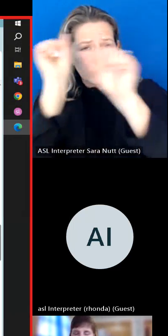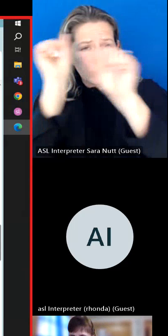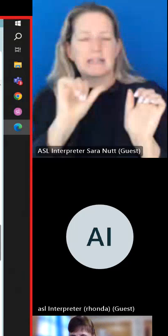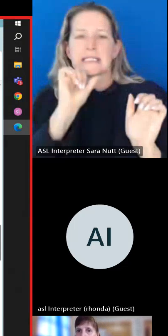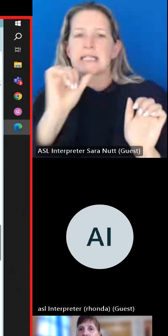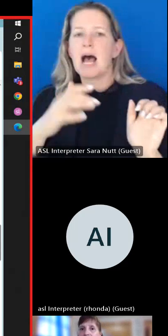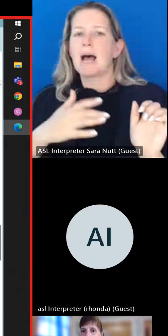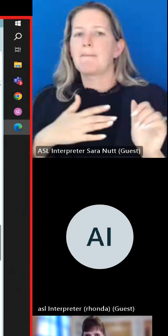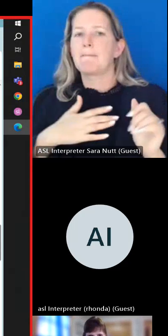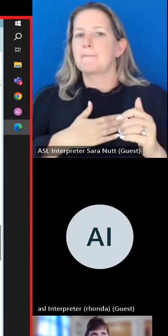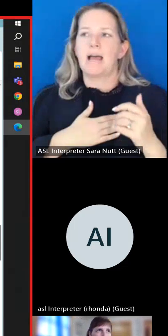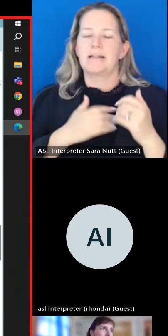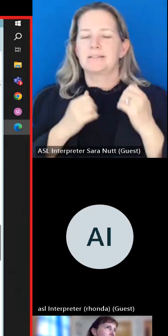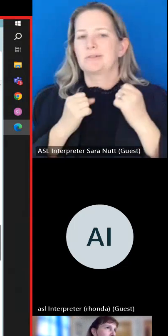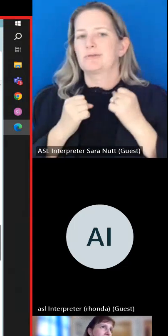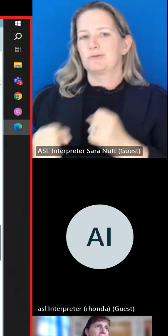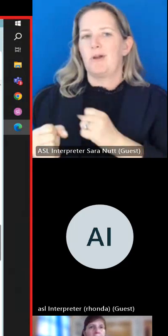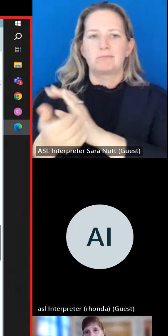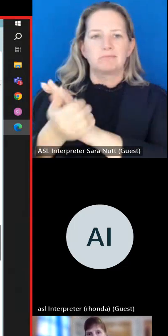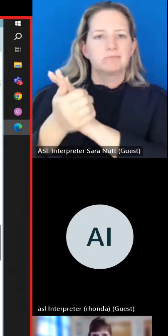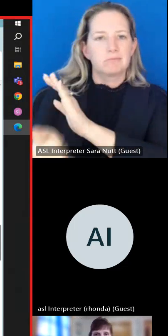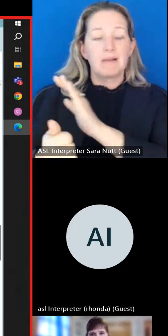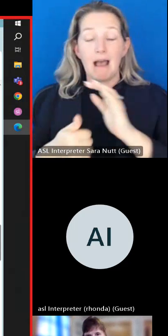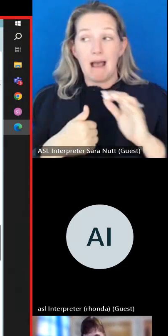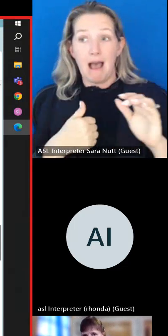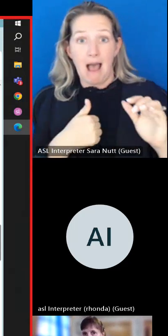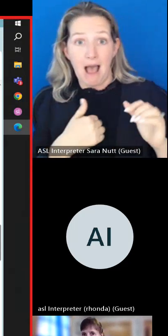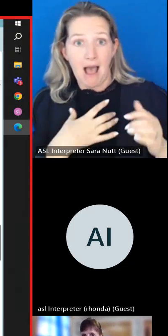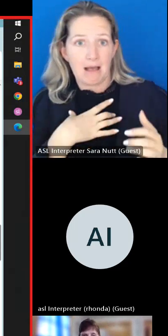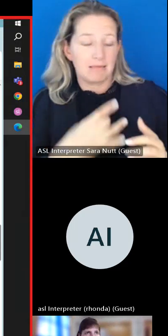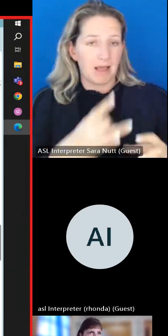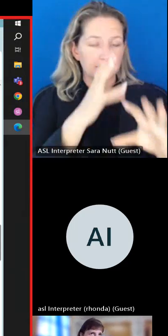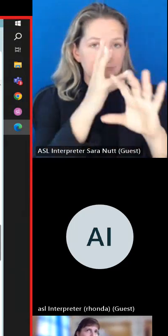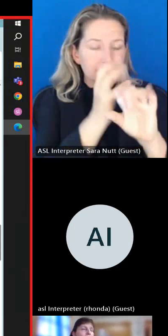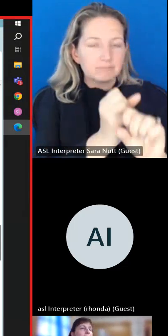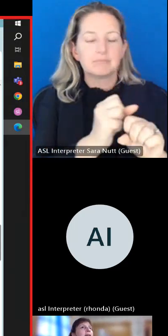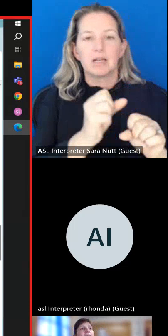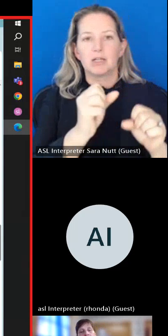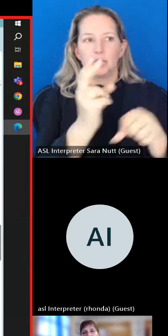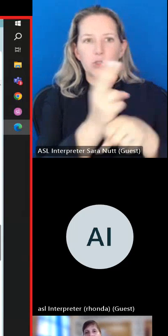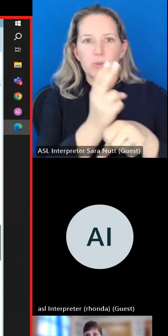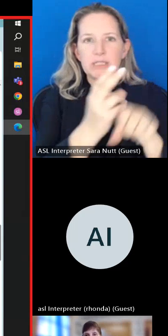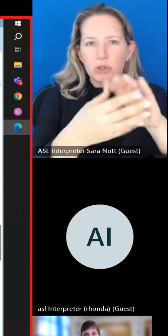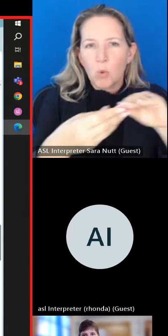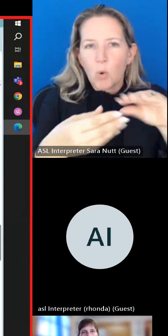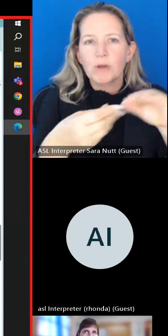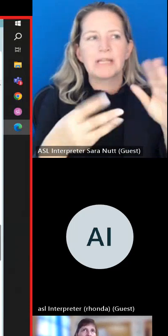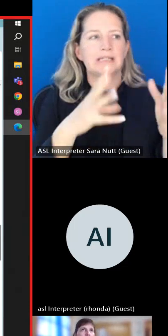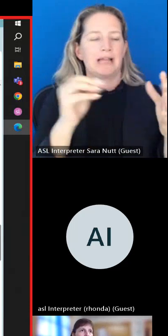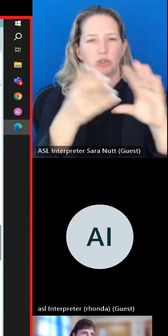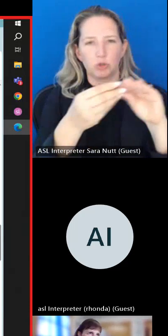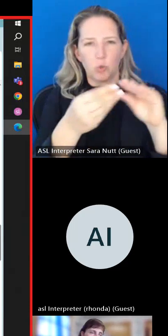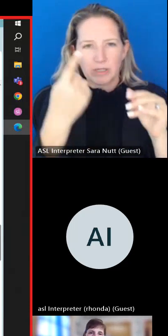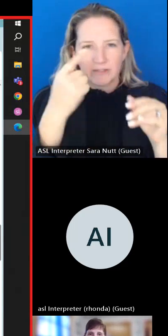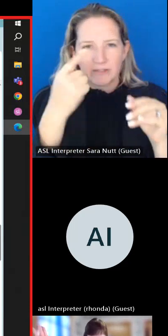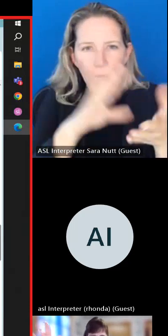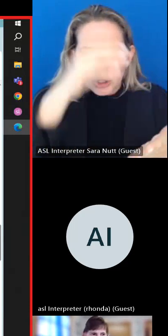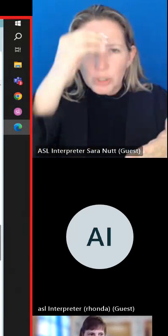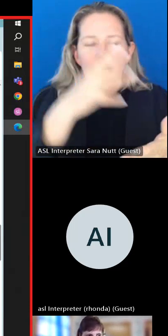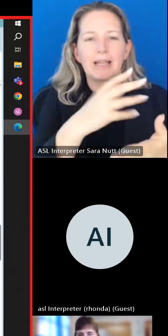in storytelling and using stories for learning and graphics and communication and all that, but actually working with numbers